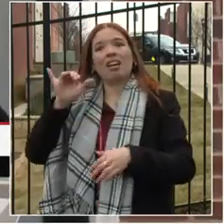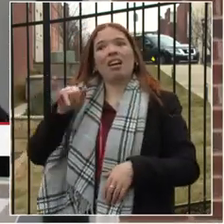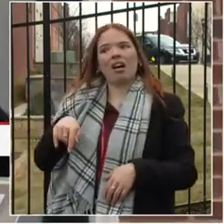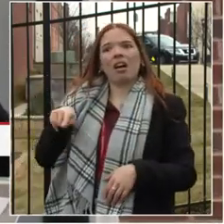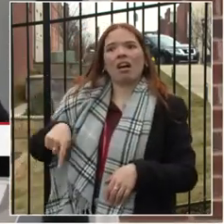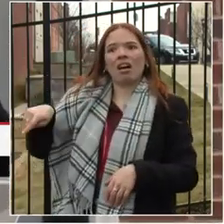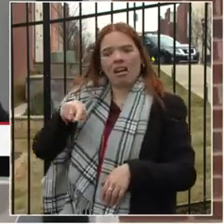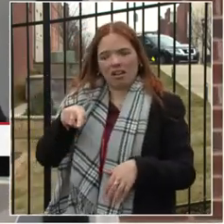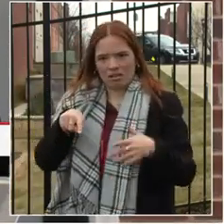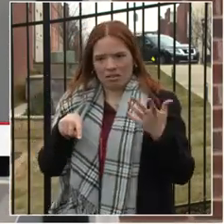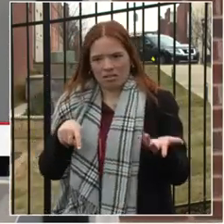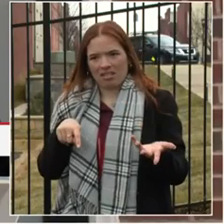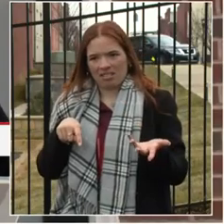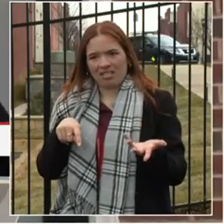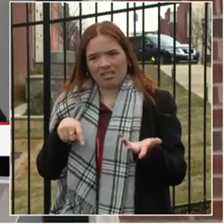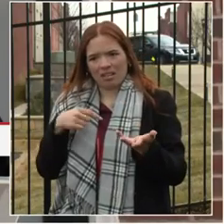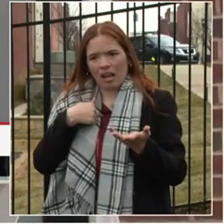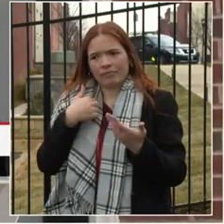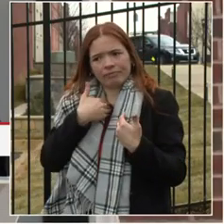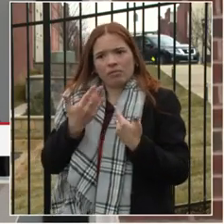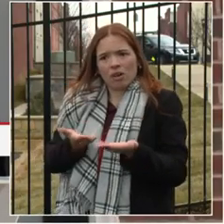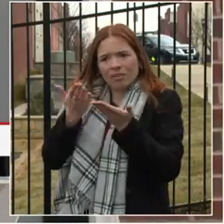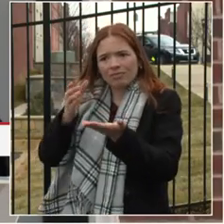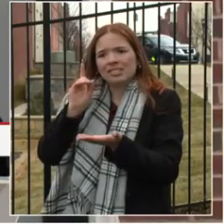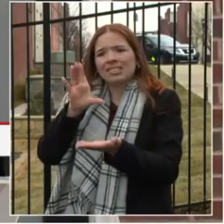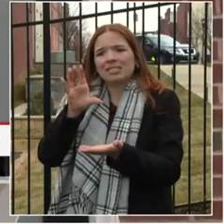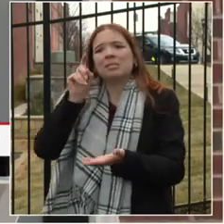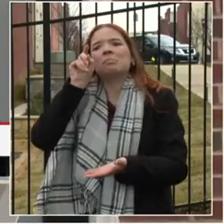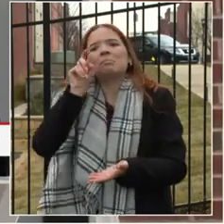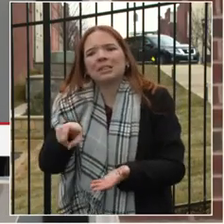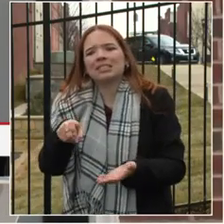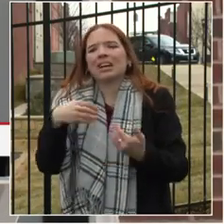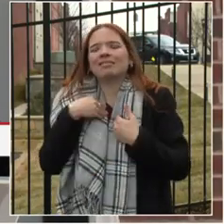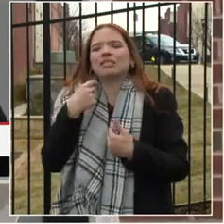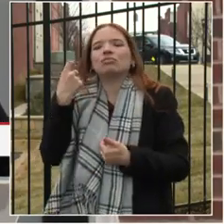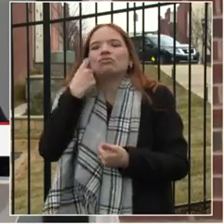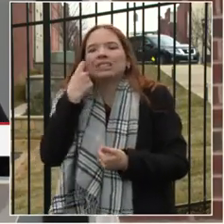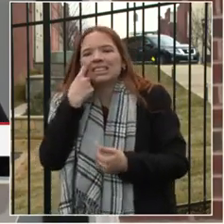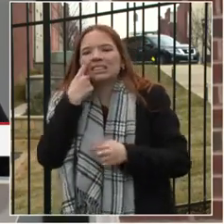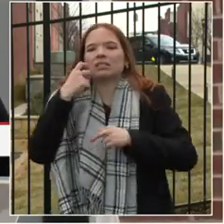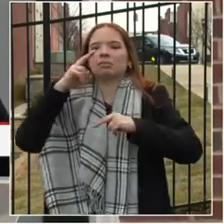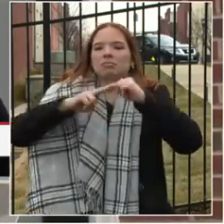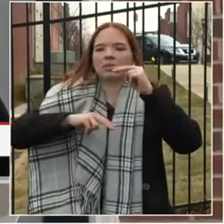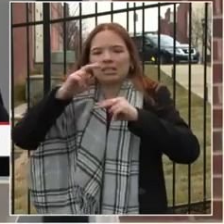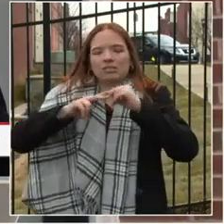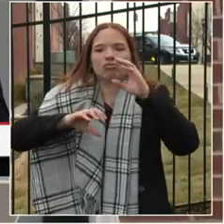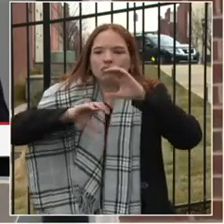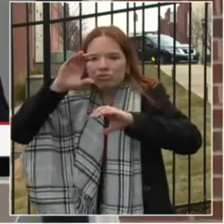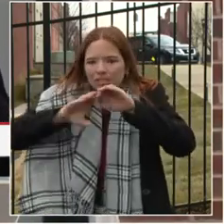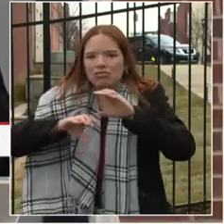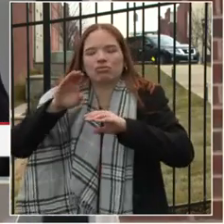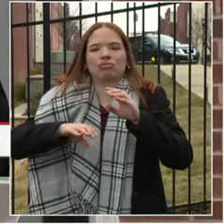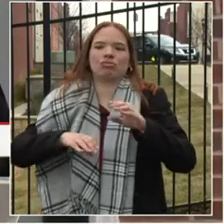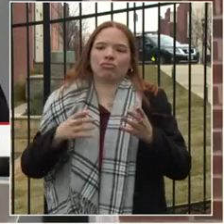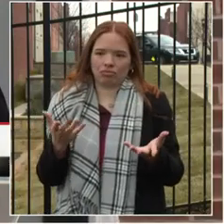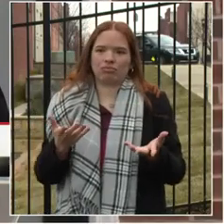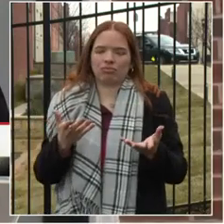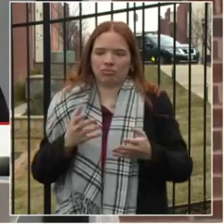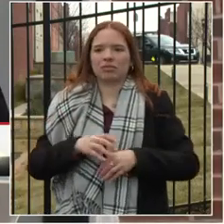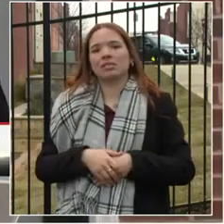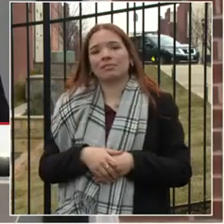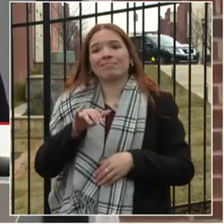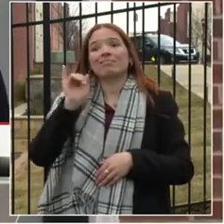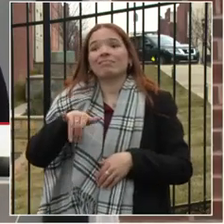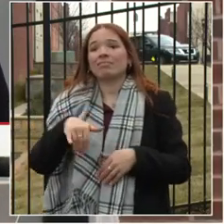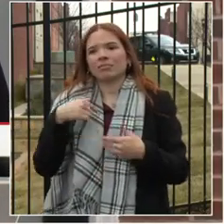of our offerings in DC, new construction. So we're always looking for that, because that's going to make sure we stay competitive with our